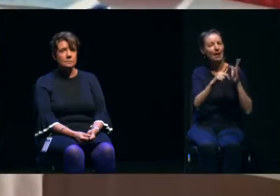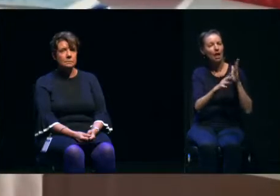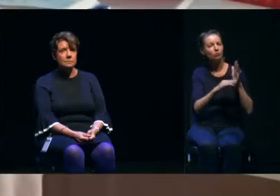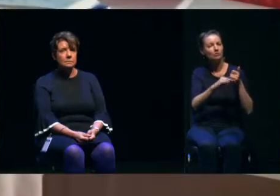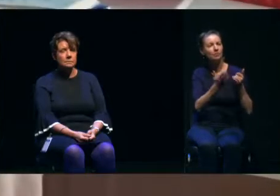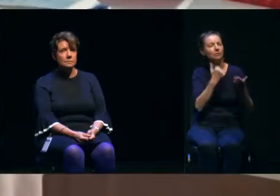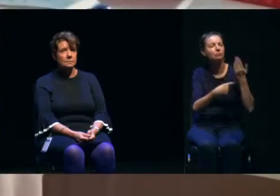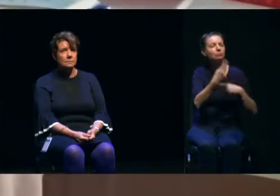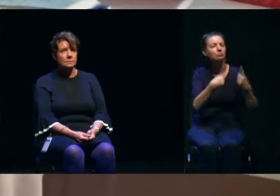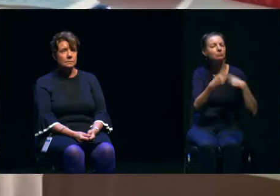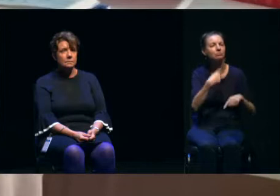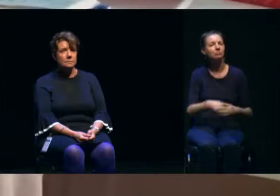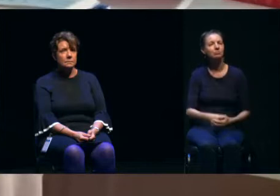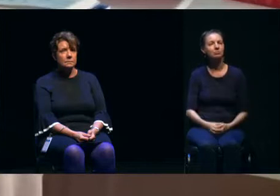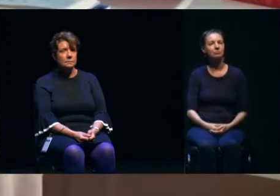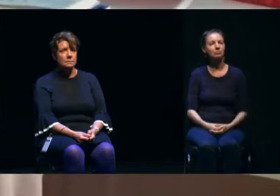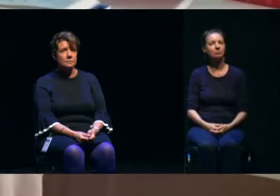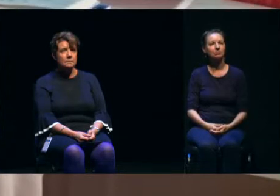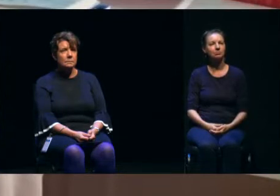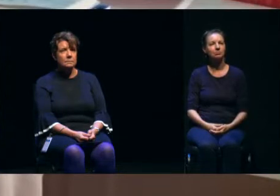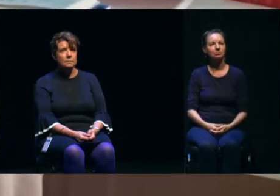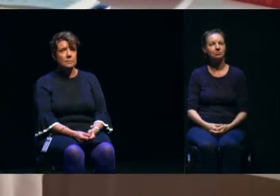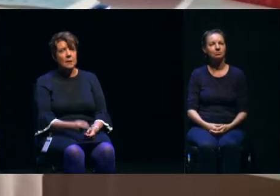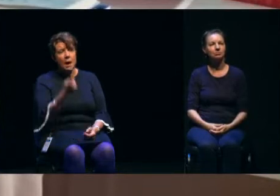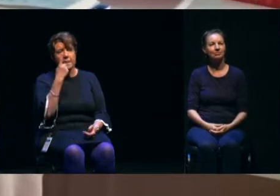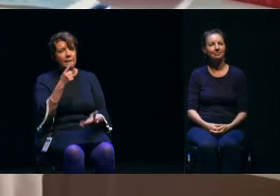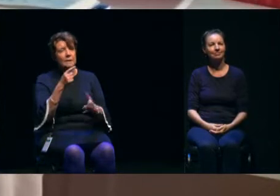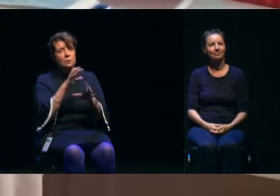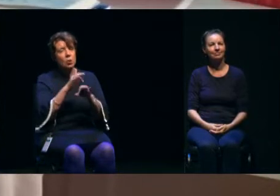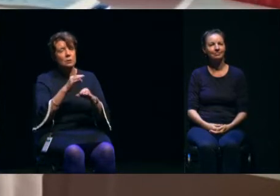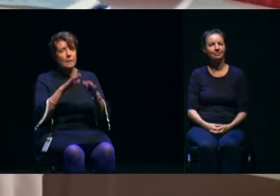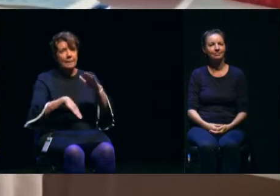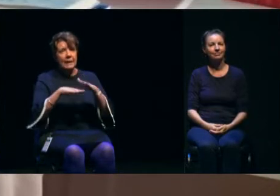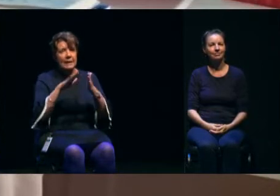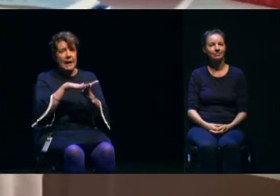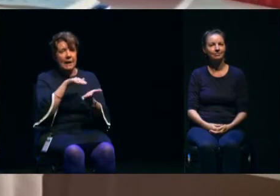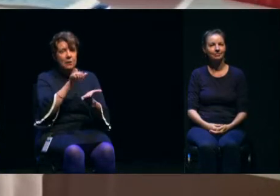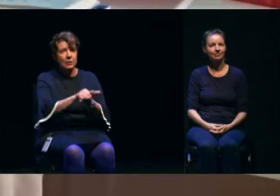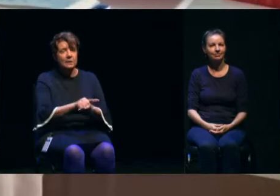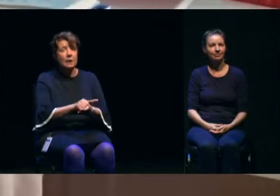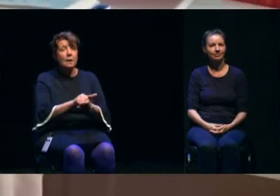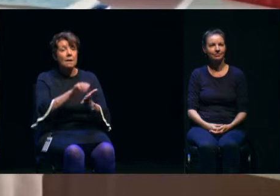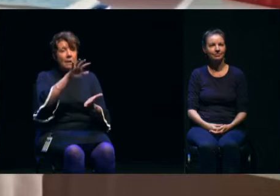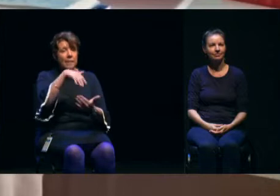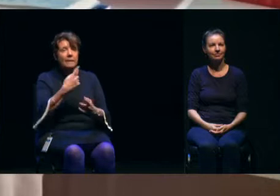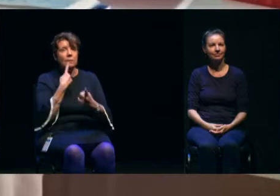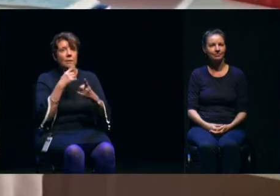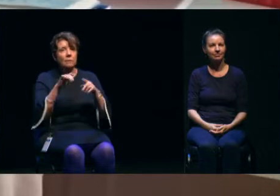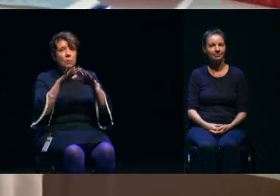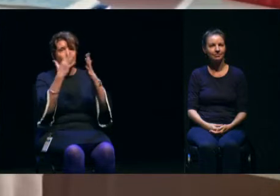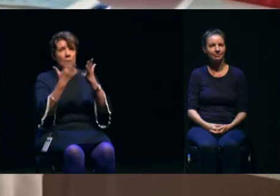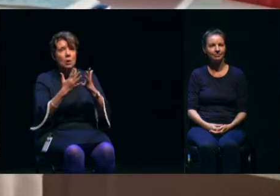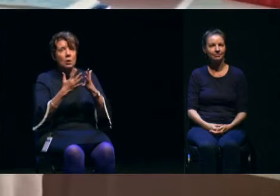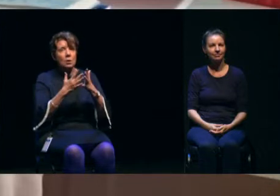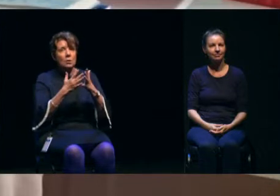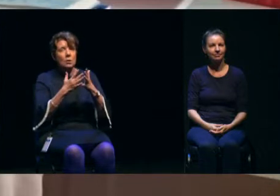Well, actually, it seems that that's not completely accurate. I got that information from the Global Fund